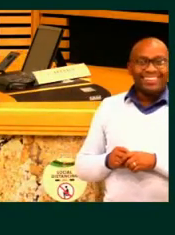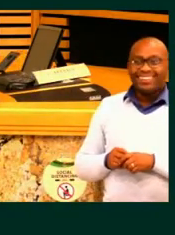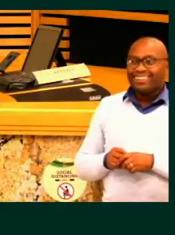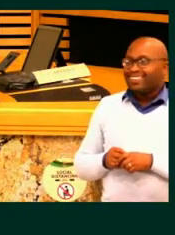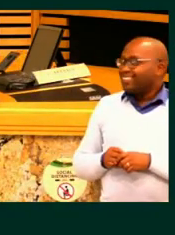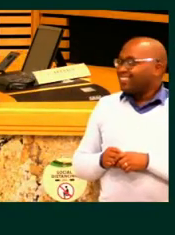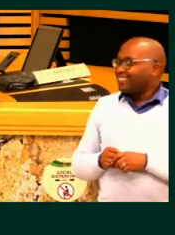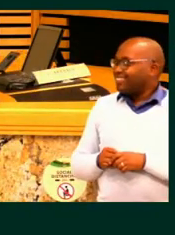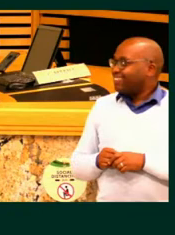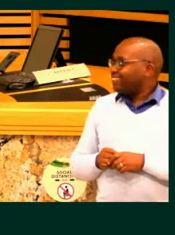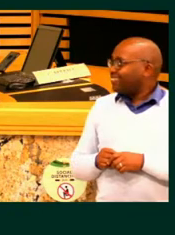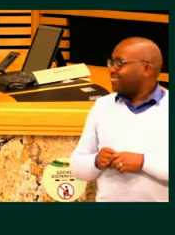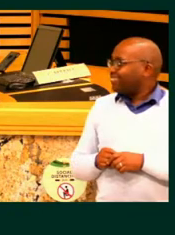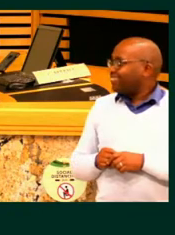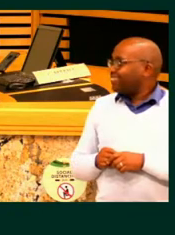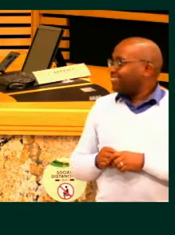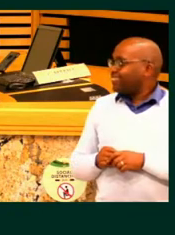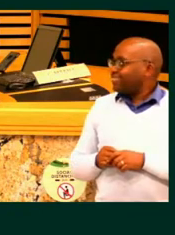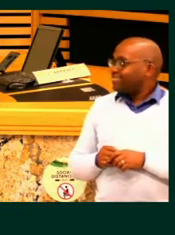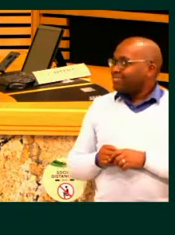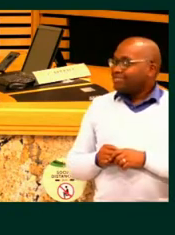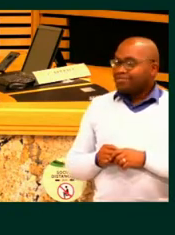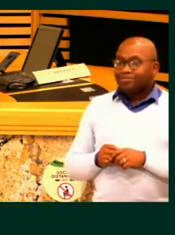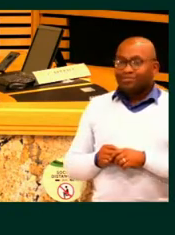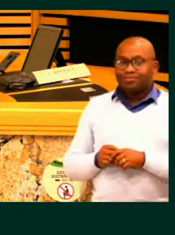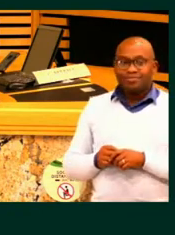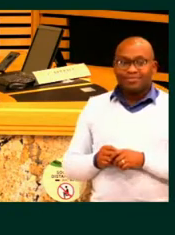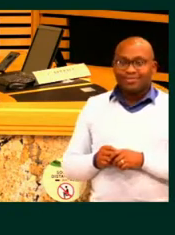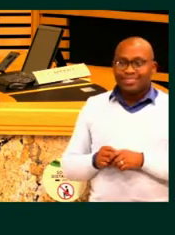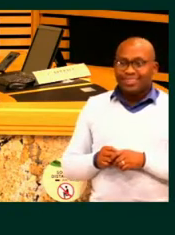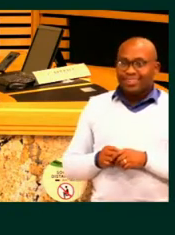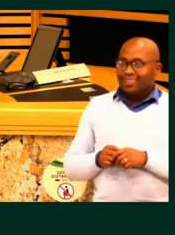honorable you're having nine minutes